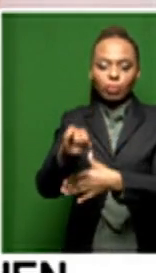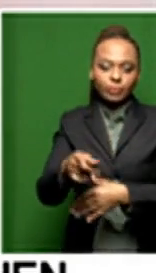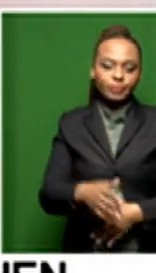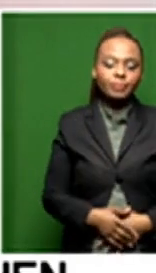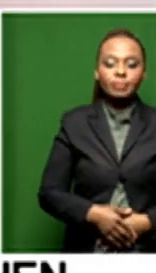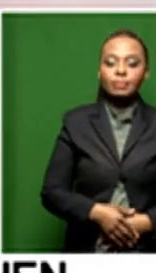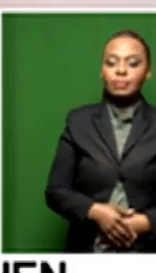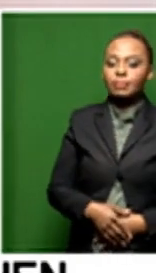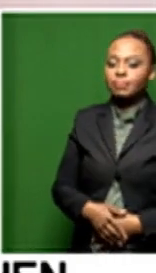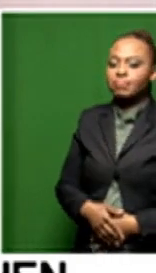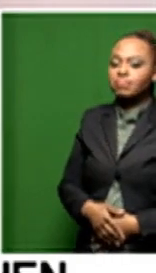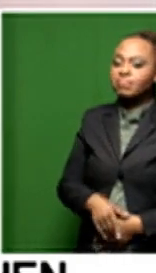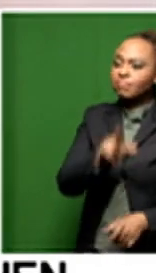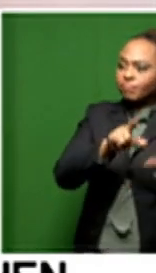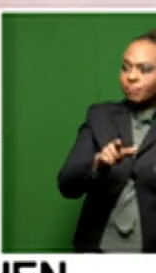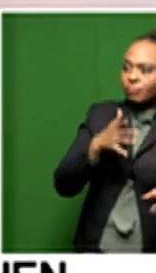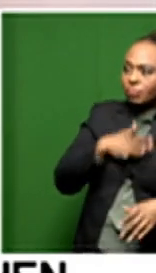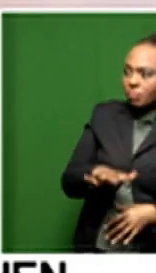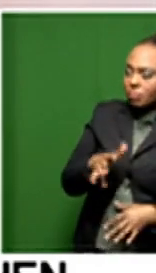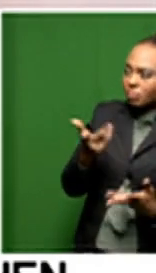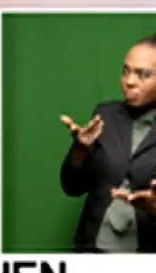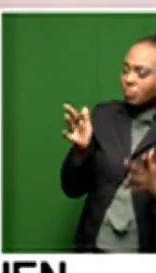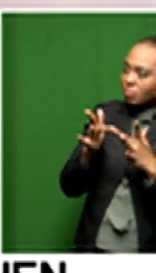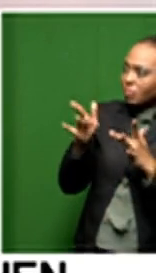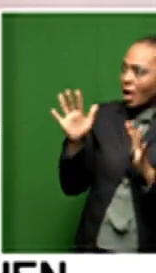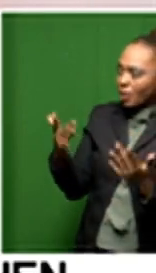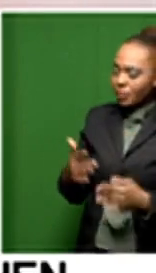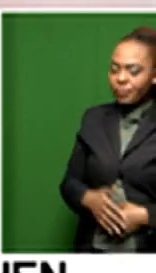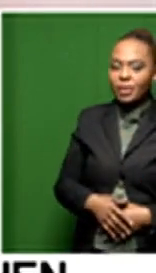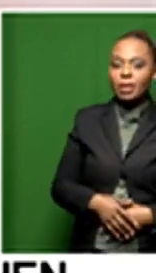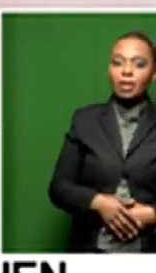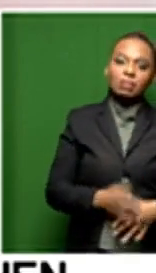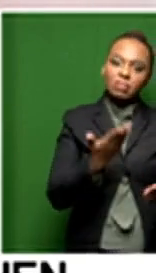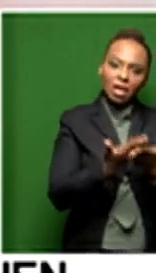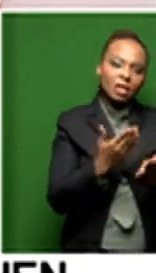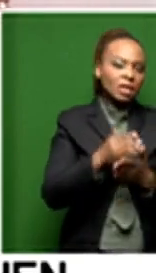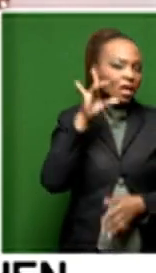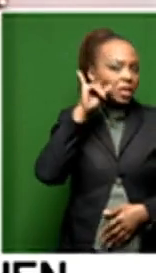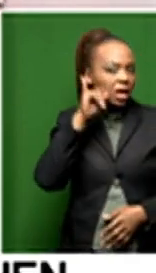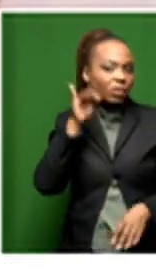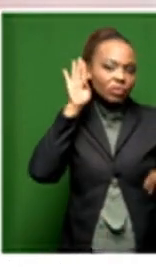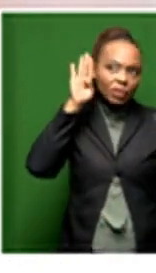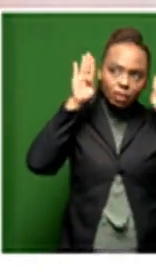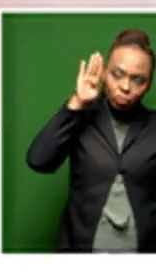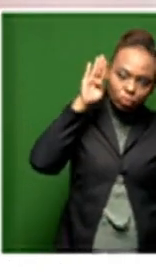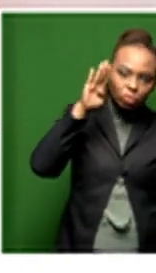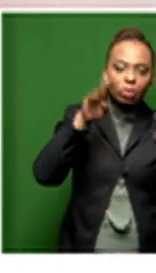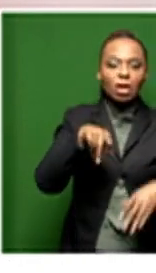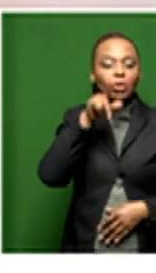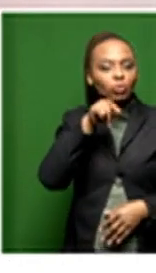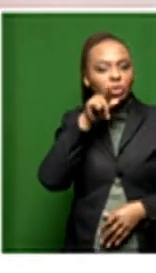fans connect with you? They can find me on Instagram, on Facebook, on Twitter. It